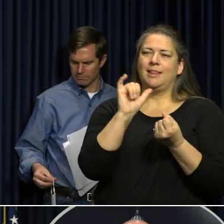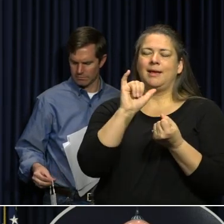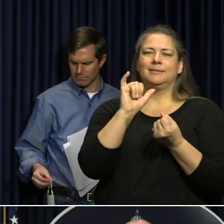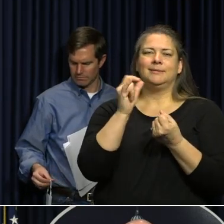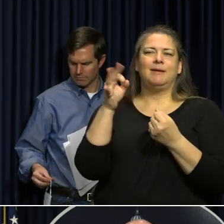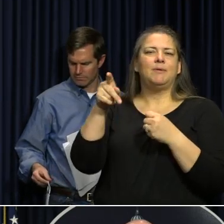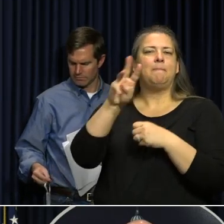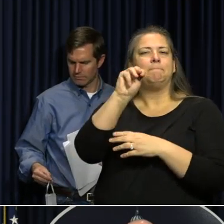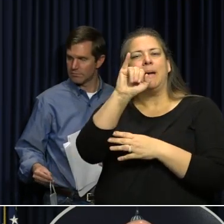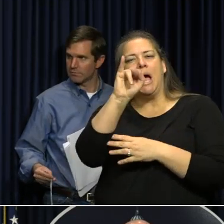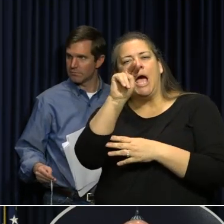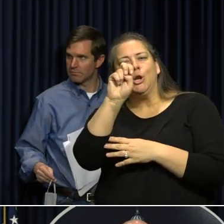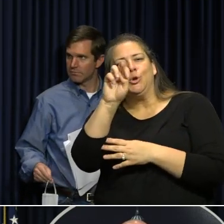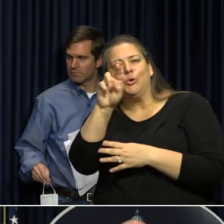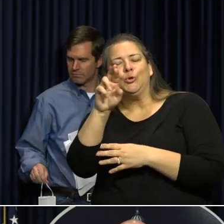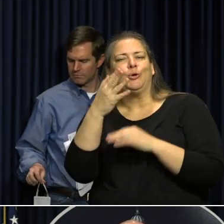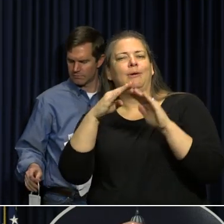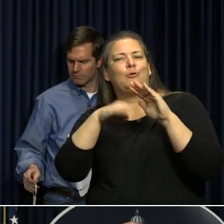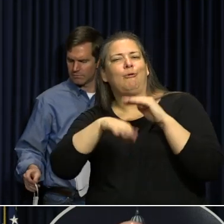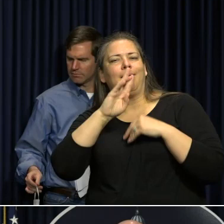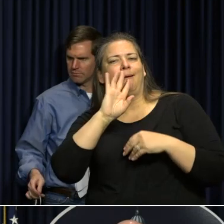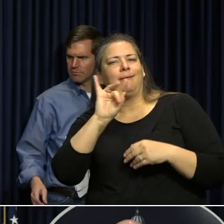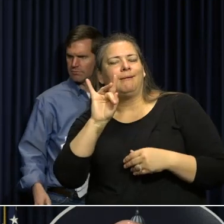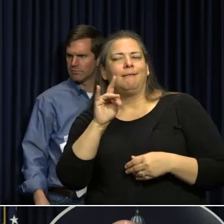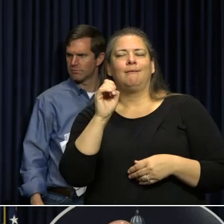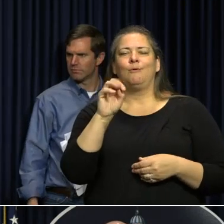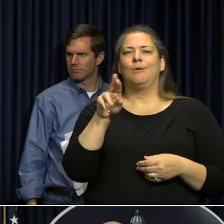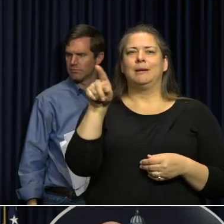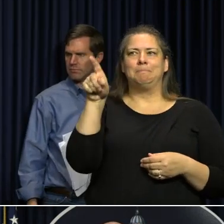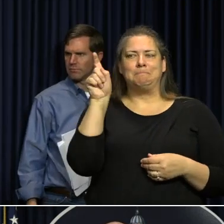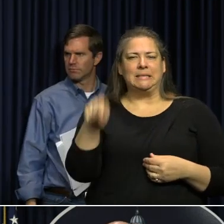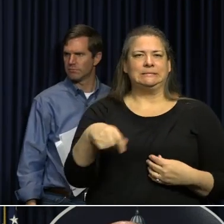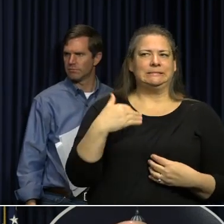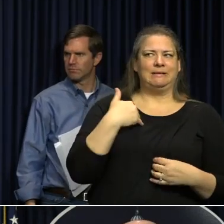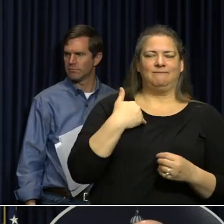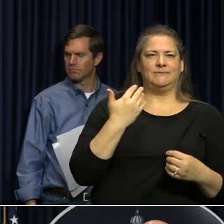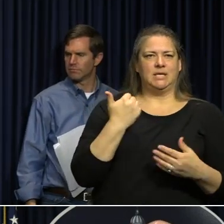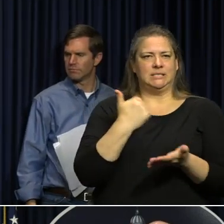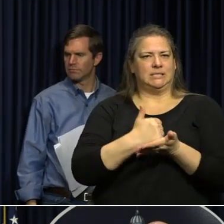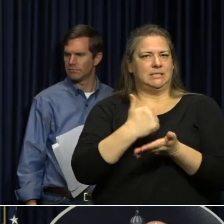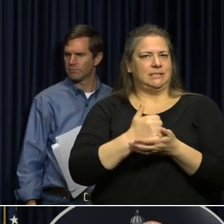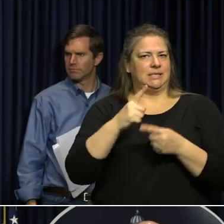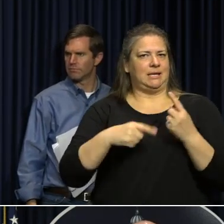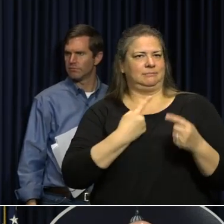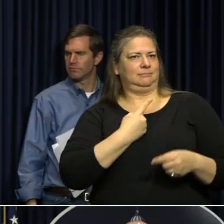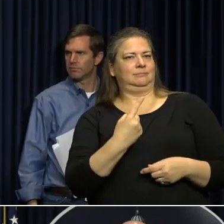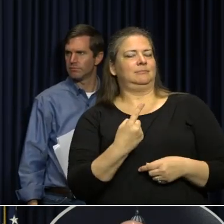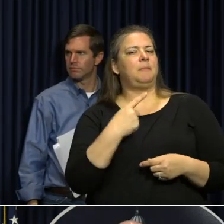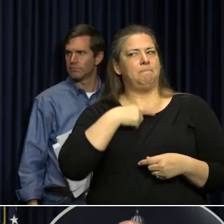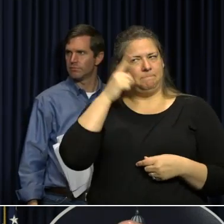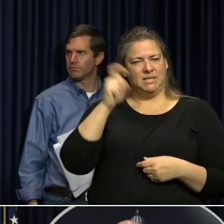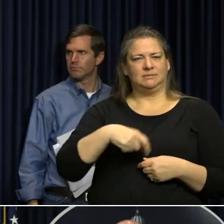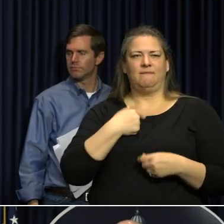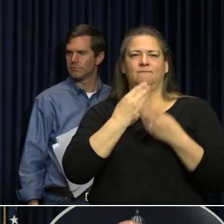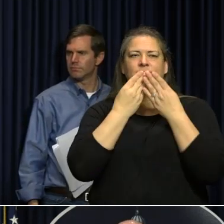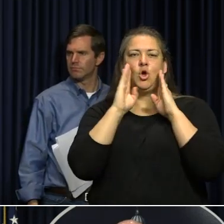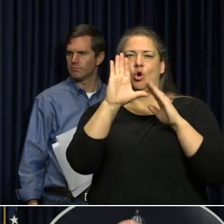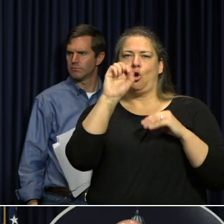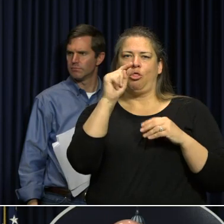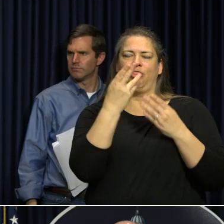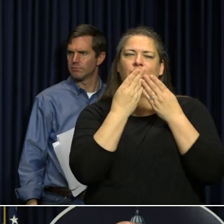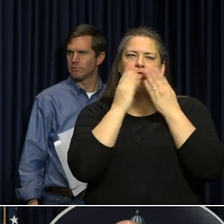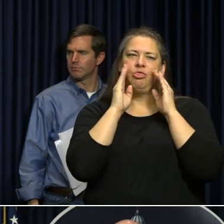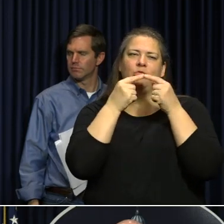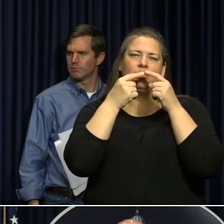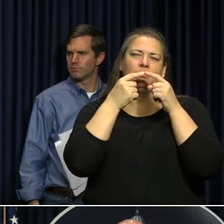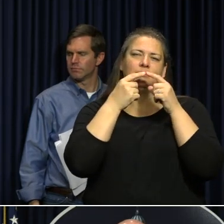underage minor, or perhaps someone with infirmities who requires someone to help them. They'll have to at least have cloth-based coverings. In some areas,